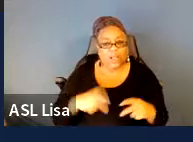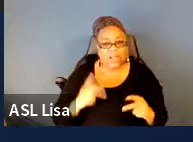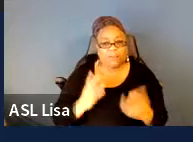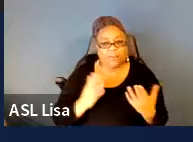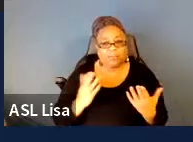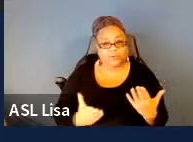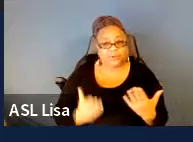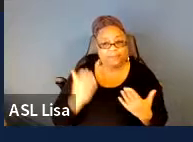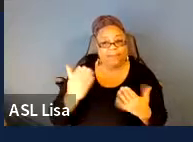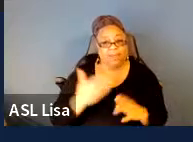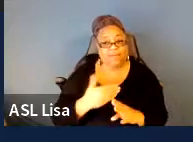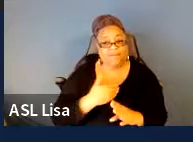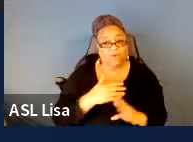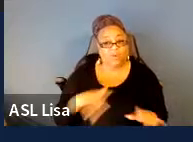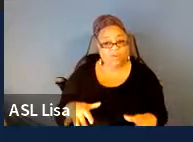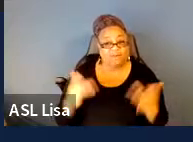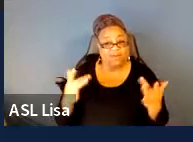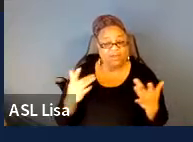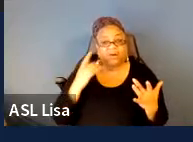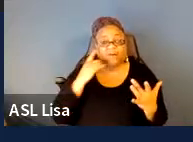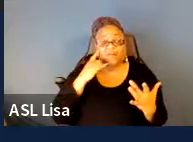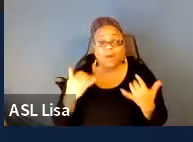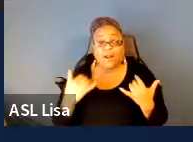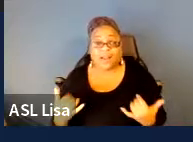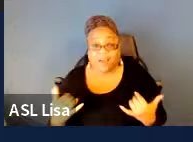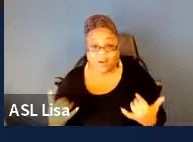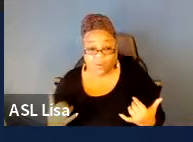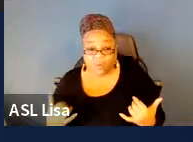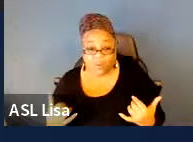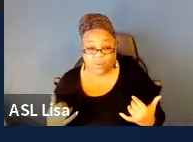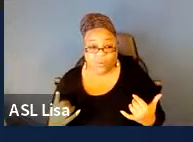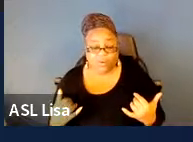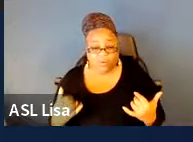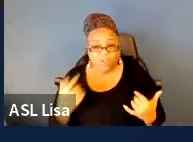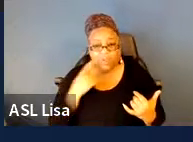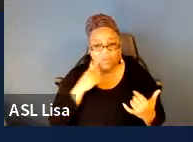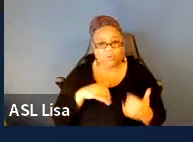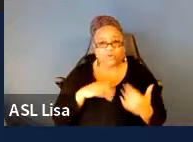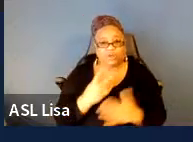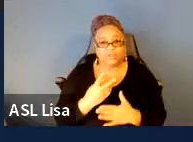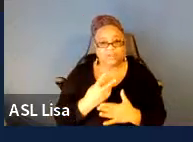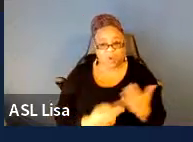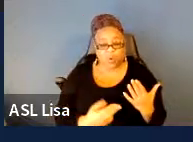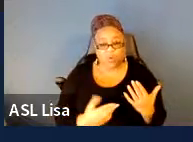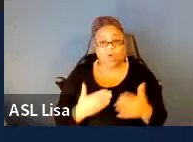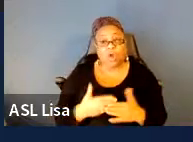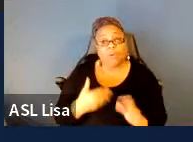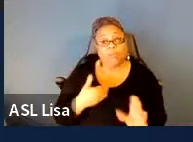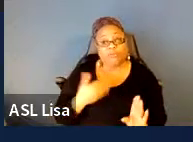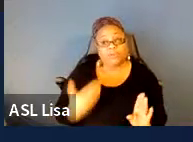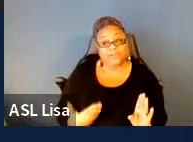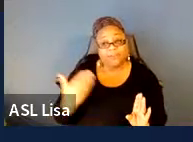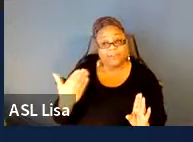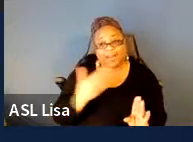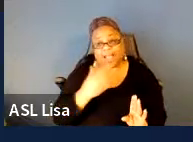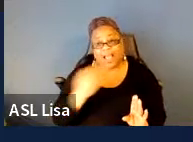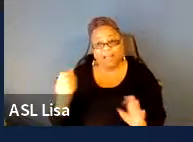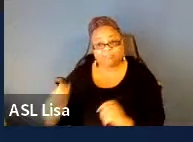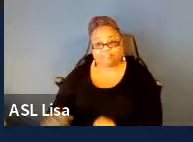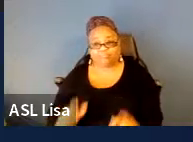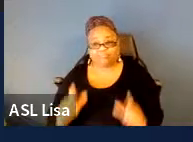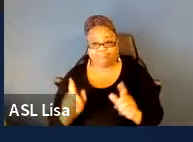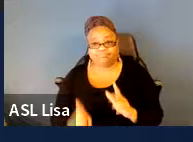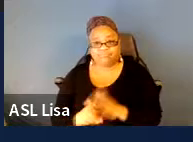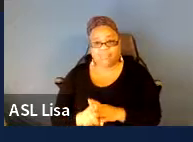event. For now, we're going to address both pre-submitted questions and some of those posed in the